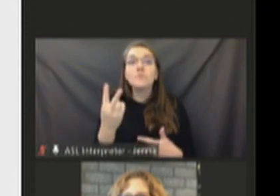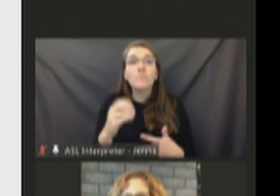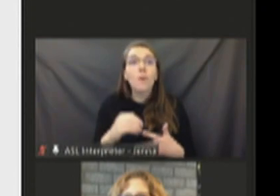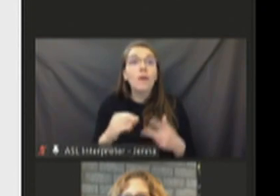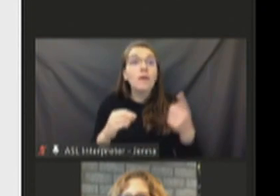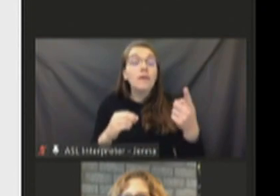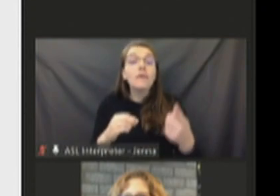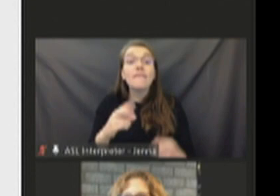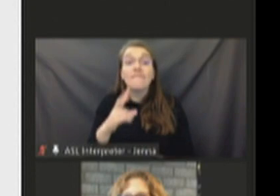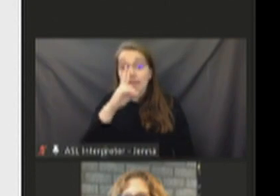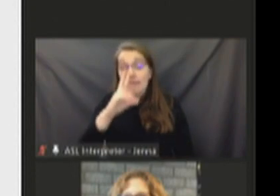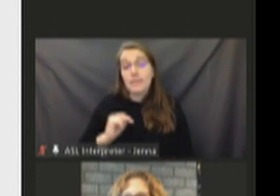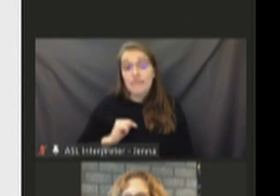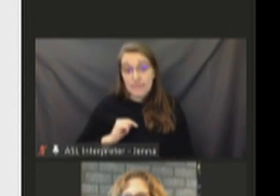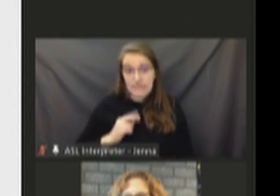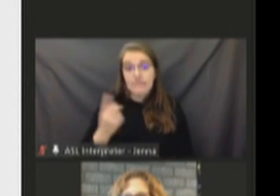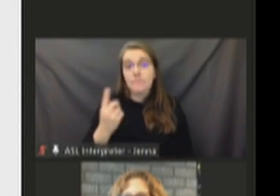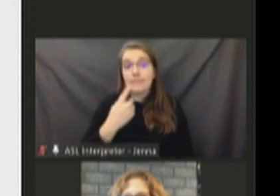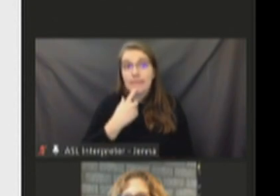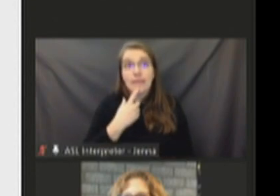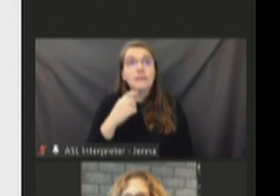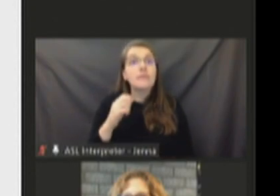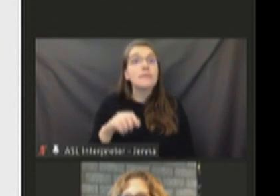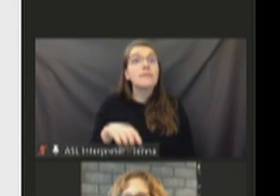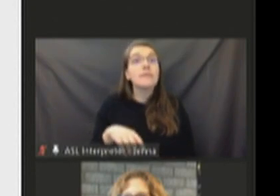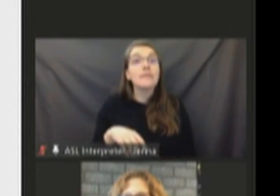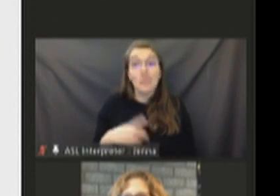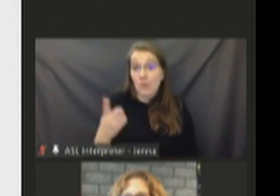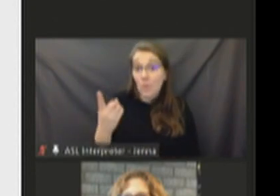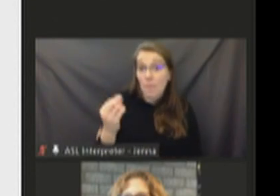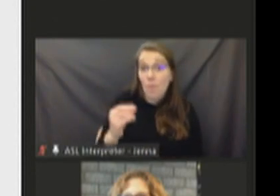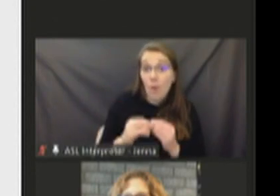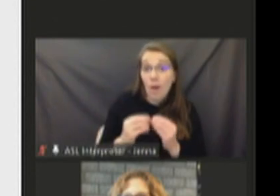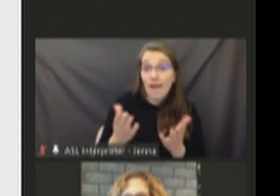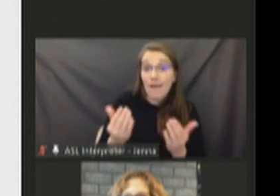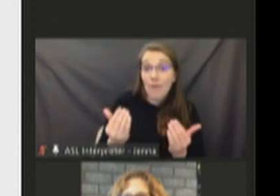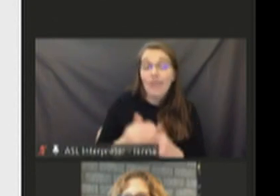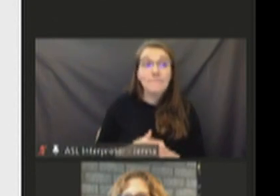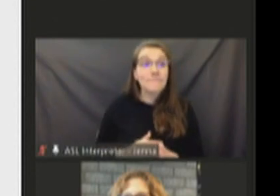Vietnamese. Vietnamese, okay, 1 more, thank you.